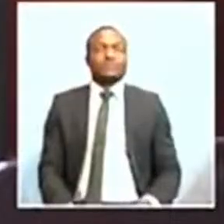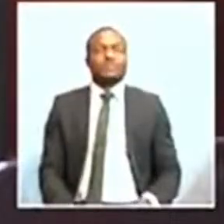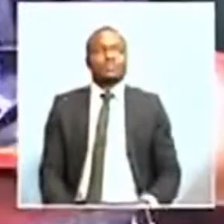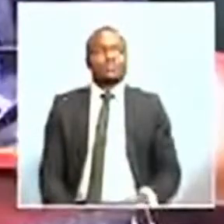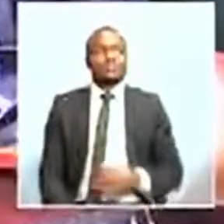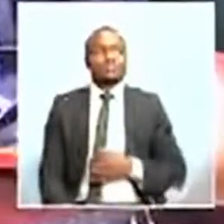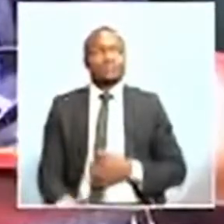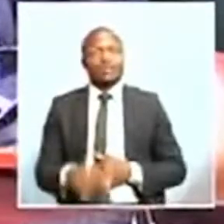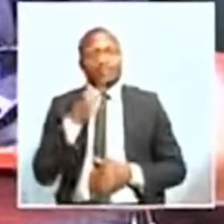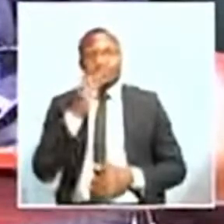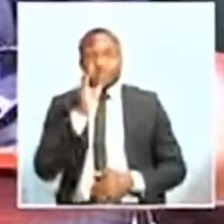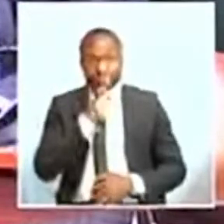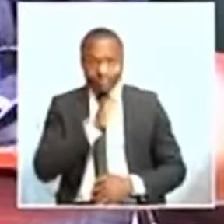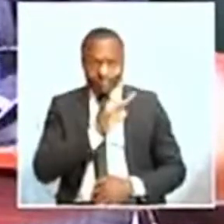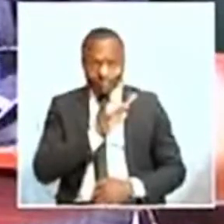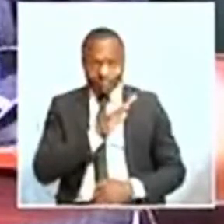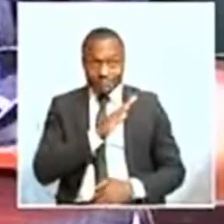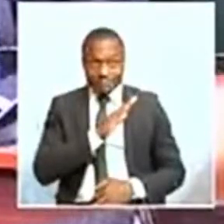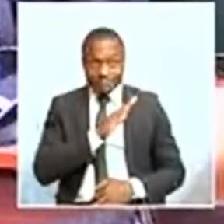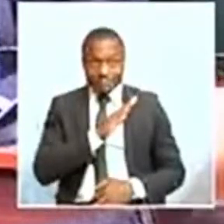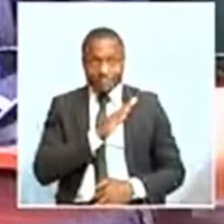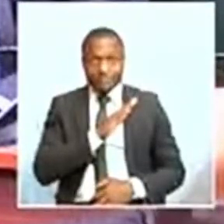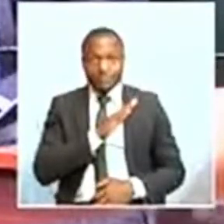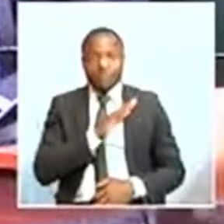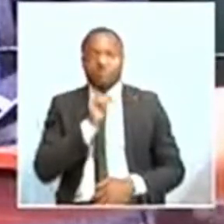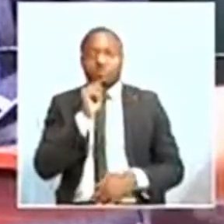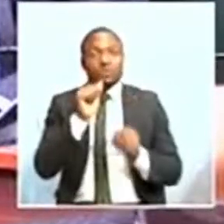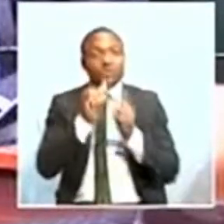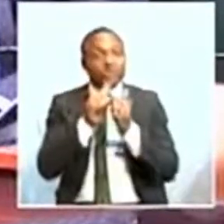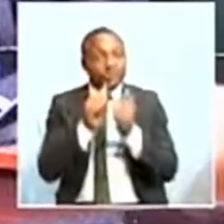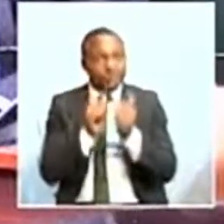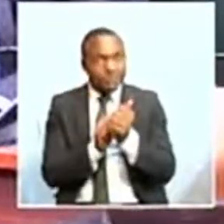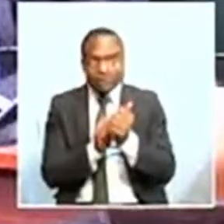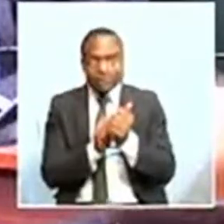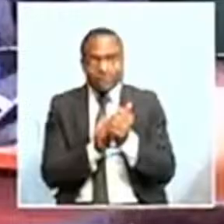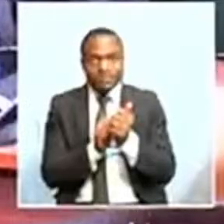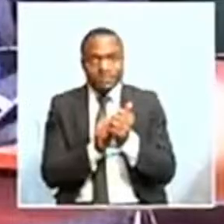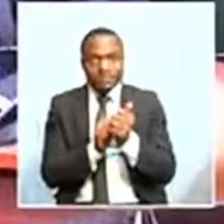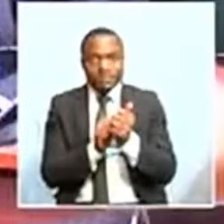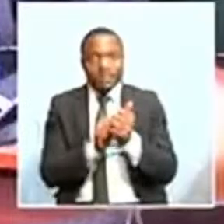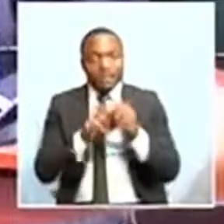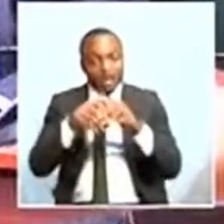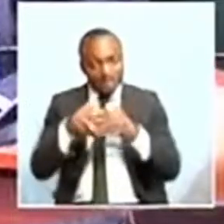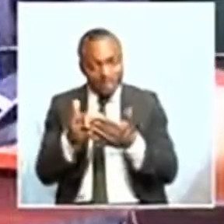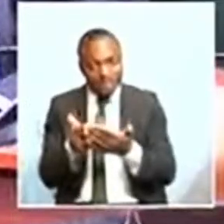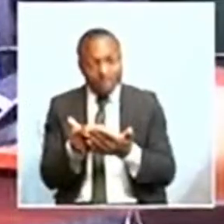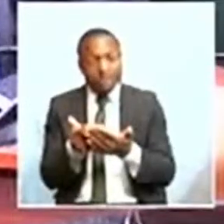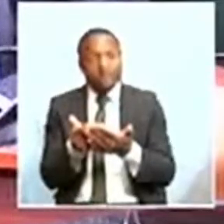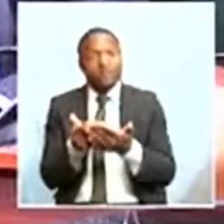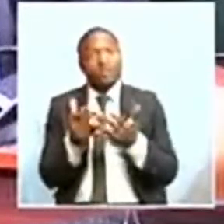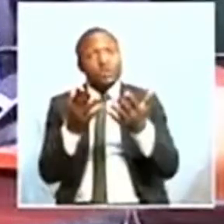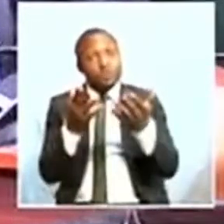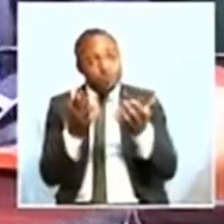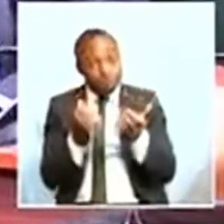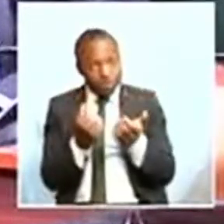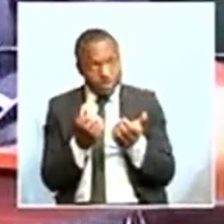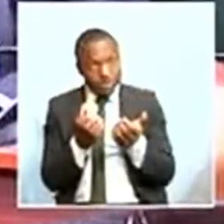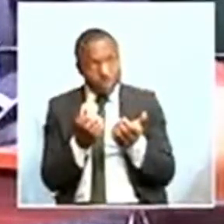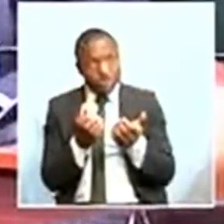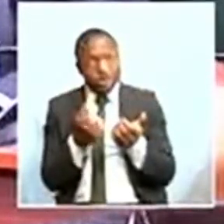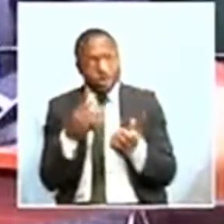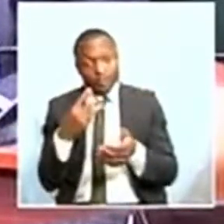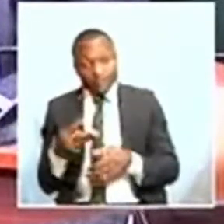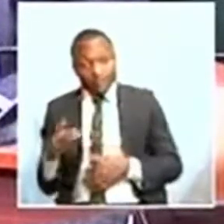Like I said, Madam Speaker, it is not about overhaul that you want like new